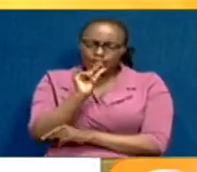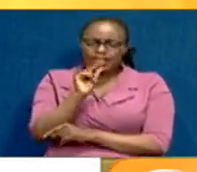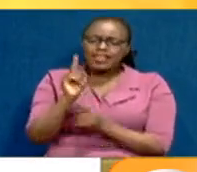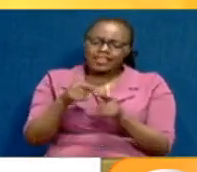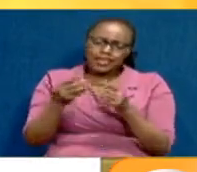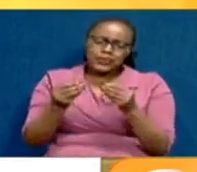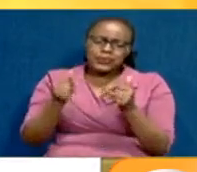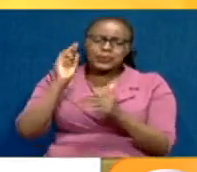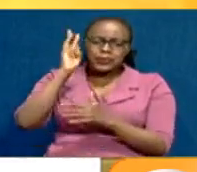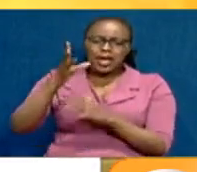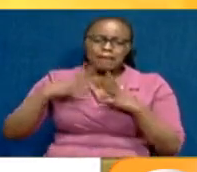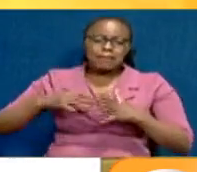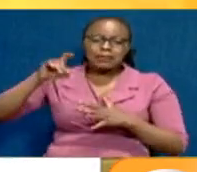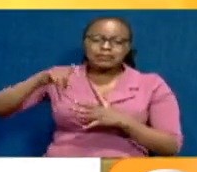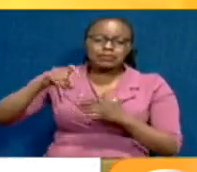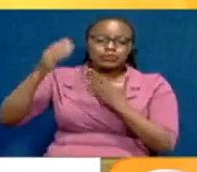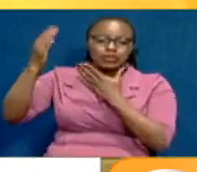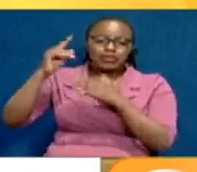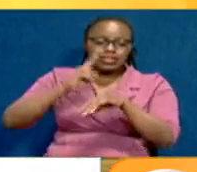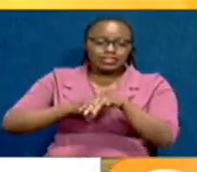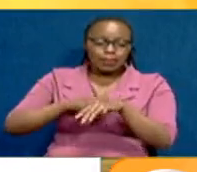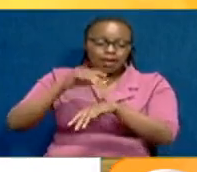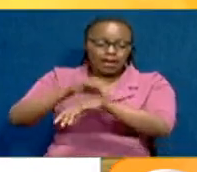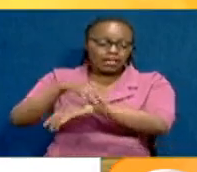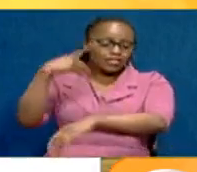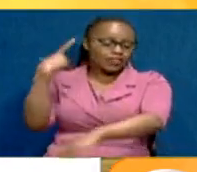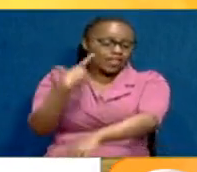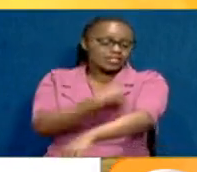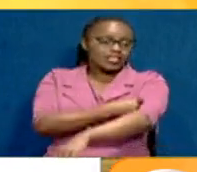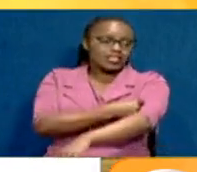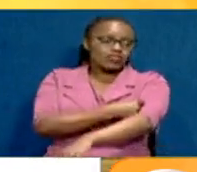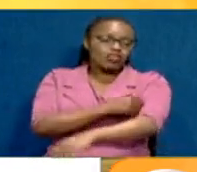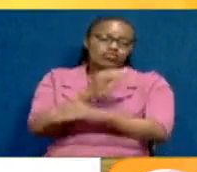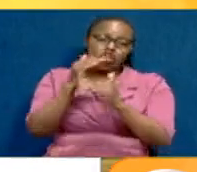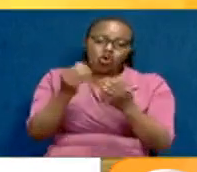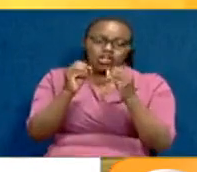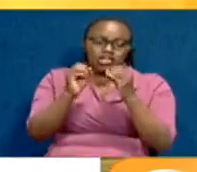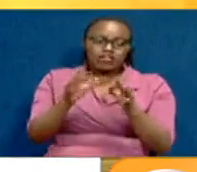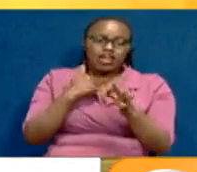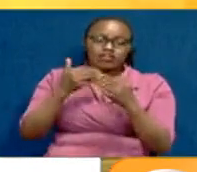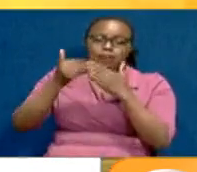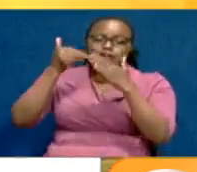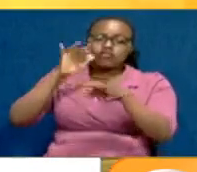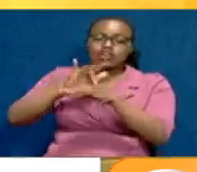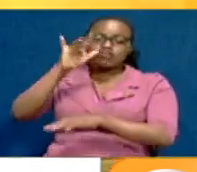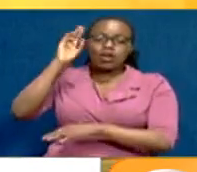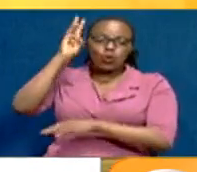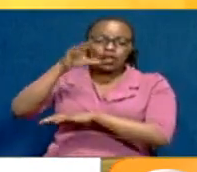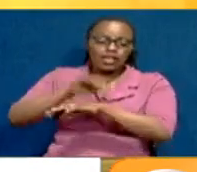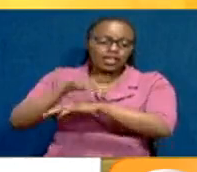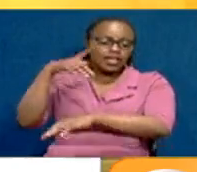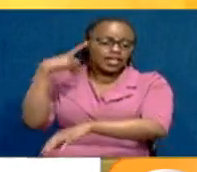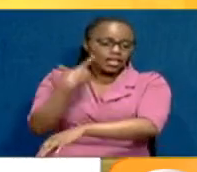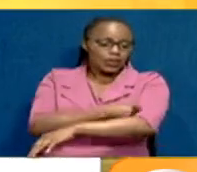them. So people should not expect that once they are vaccinated, or if they had a previous infection, that they will not get